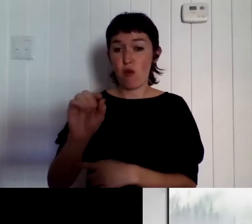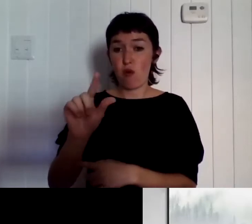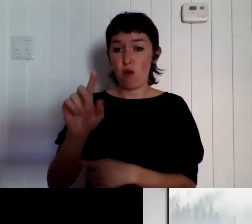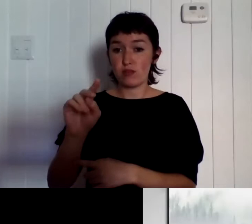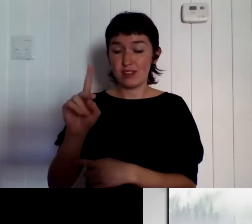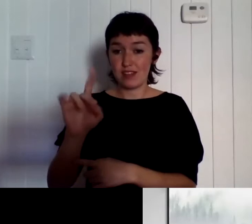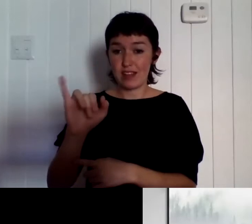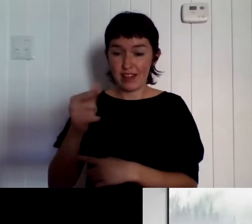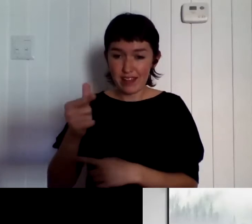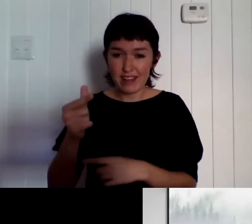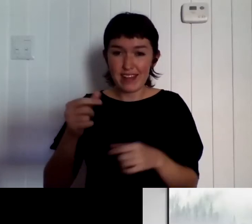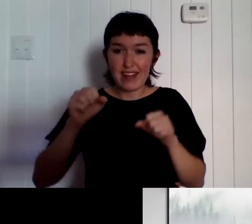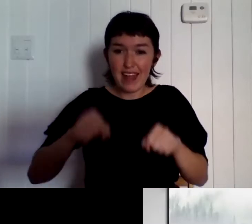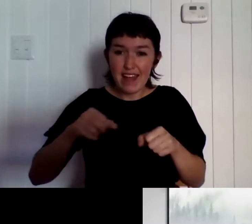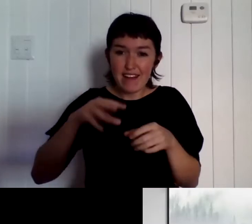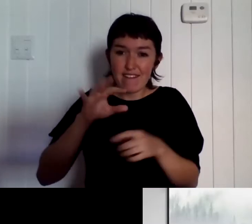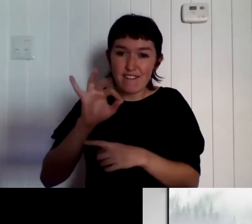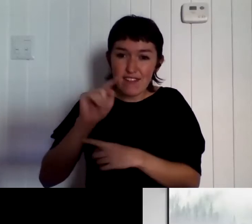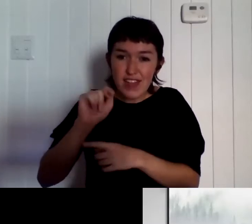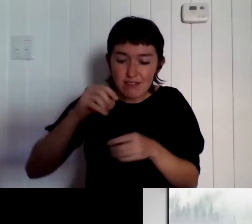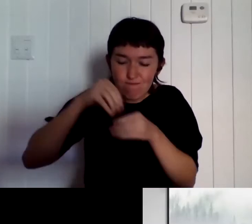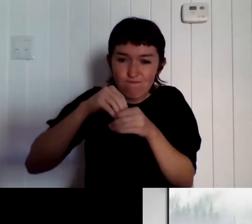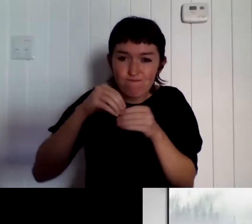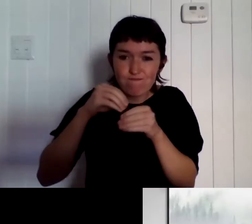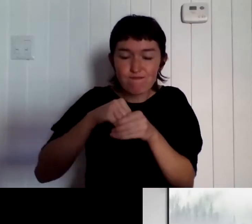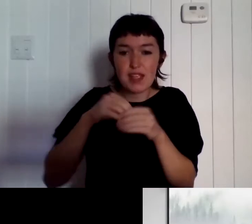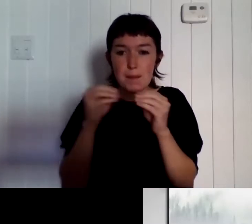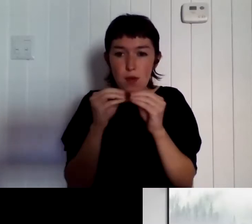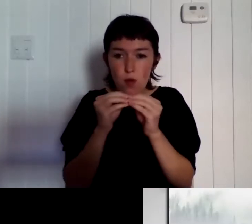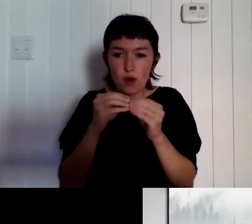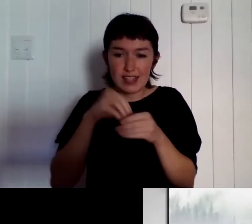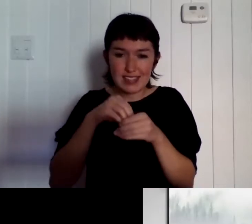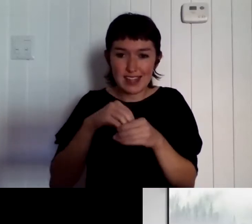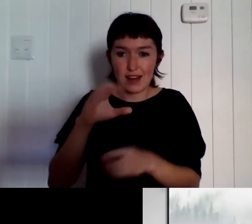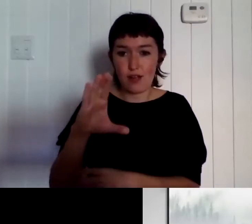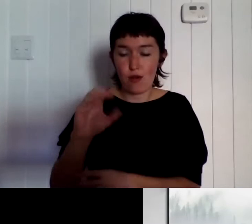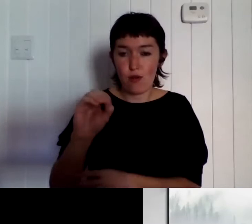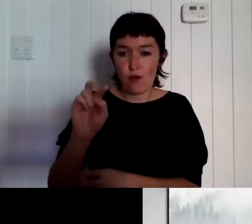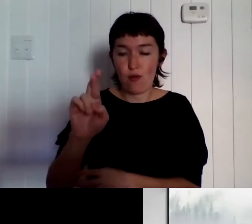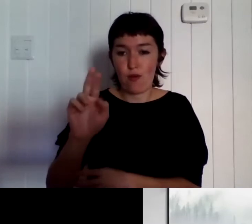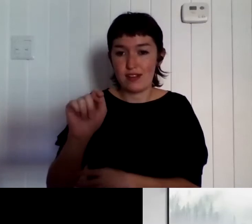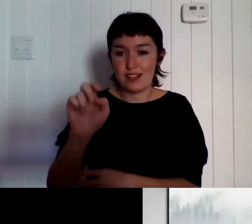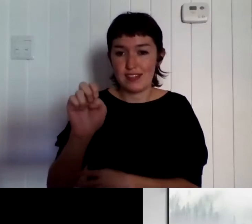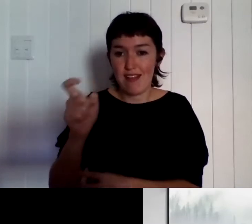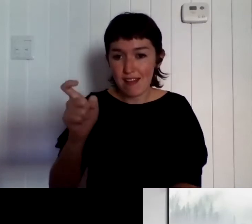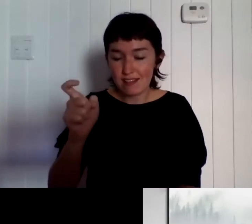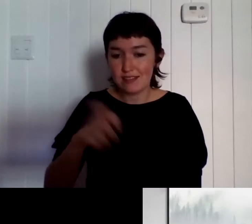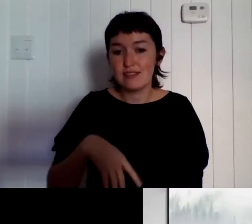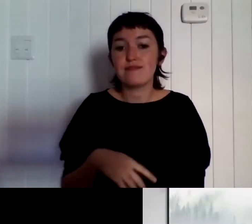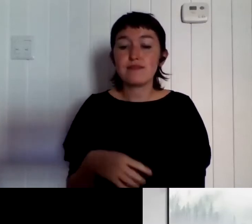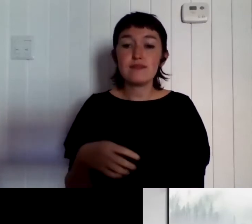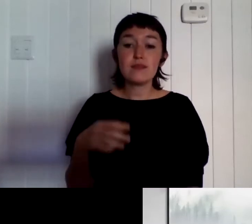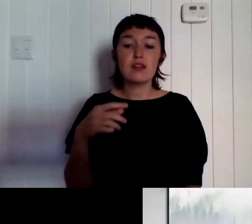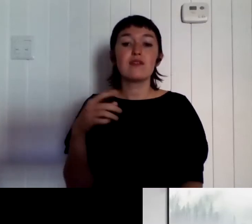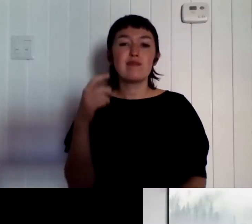also sometimes referred to as the gray matter. So on those MRI images that I was showing you, there's this kind of darker band